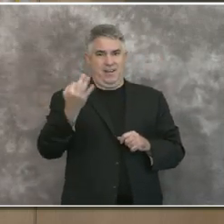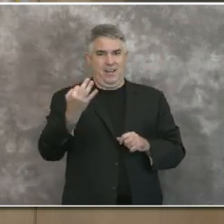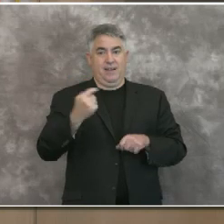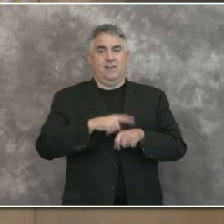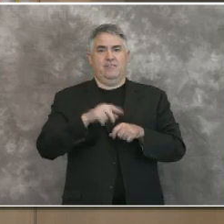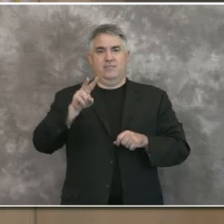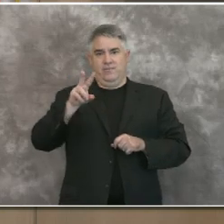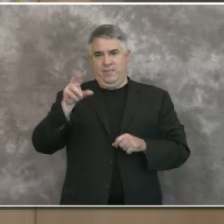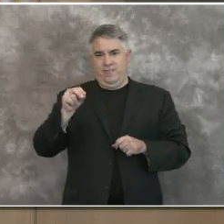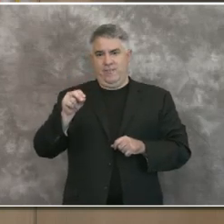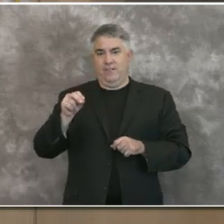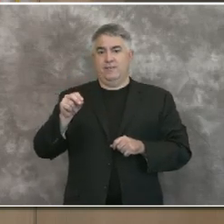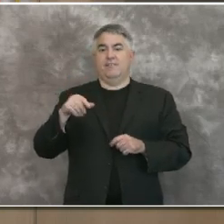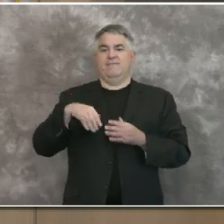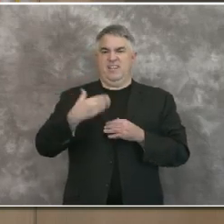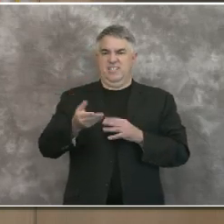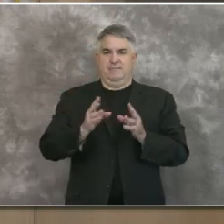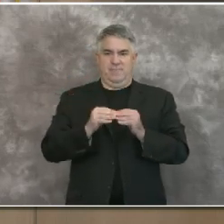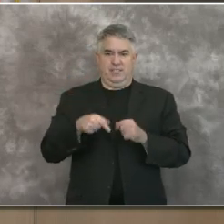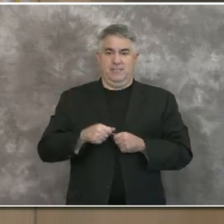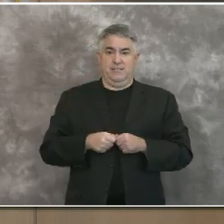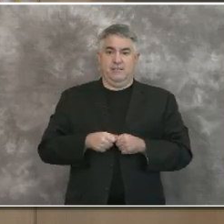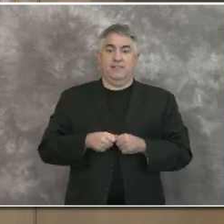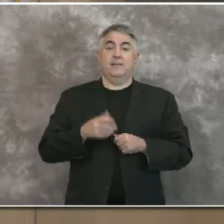for our next briefing. Until then,